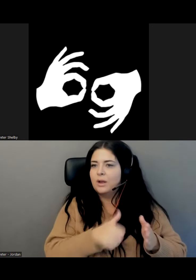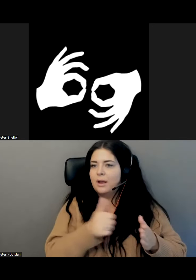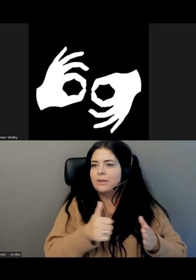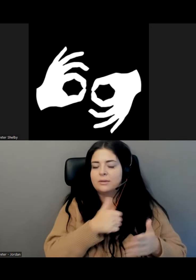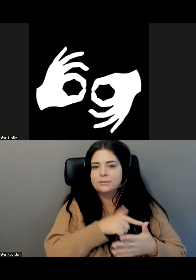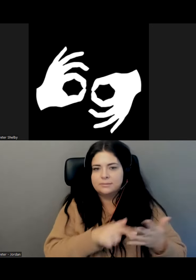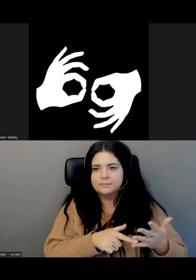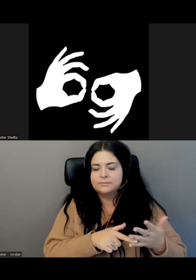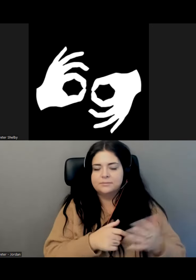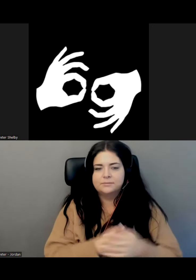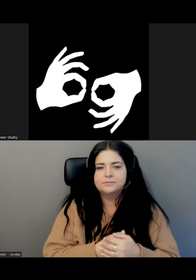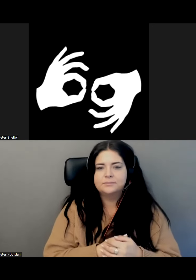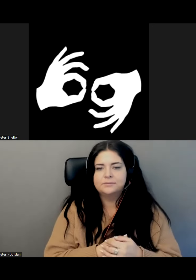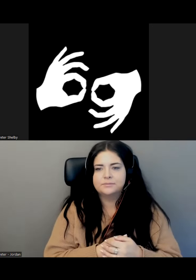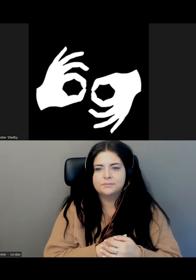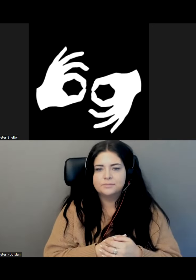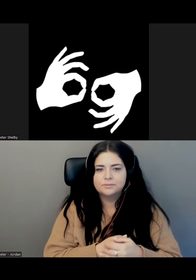processes.